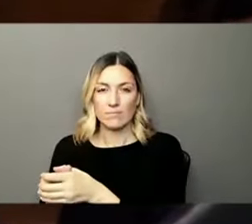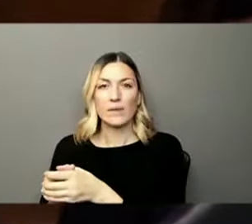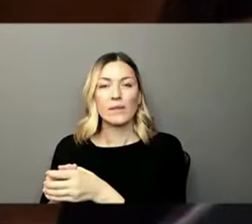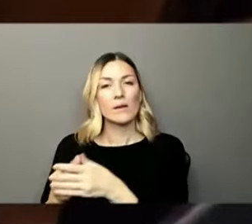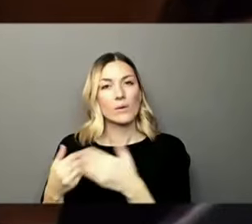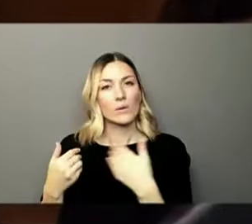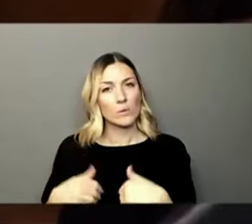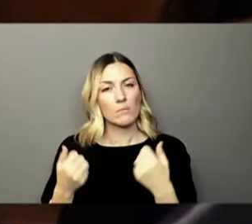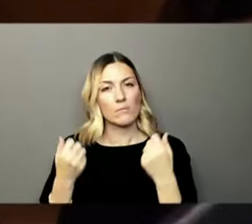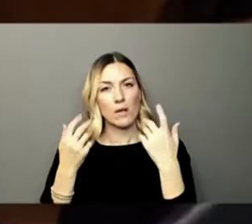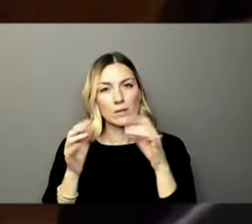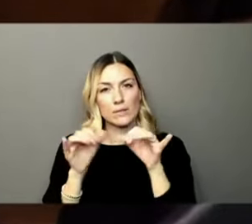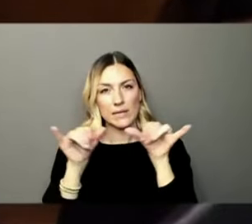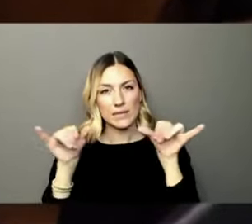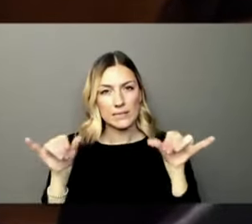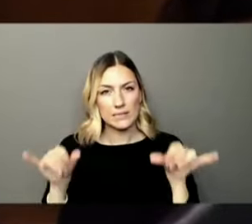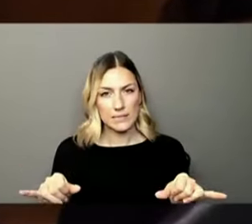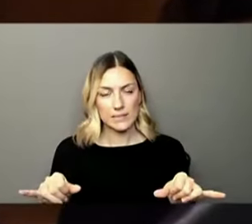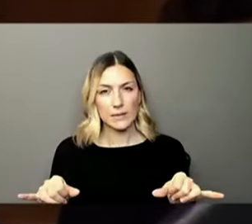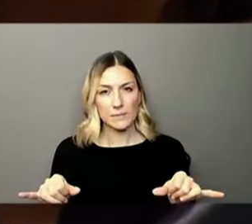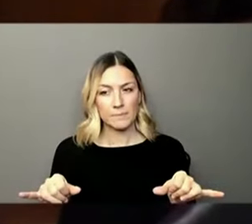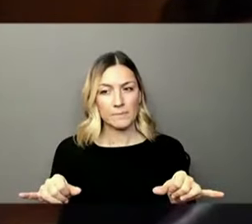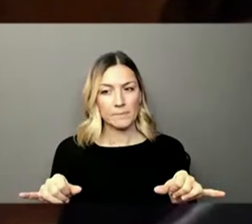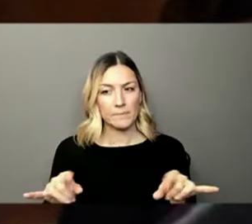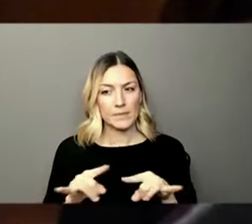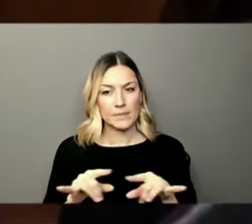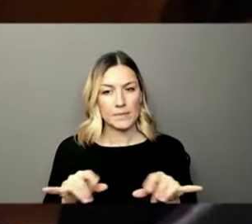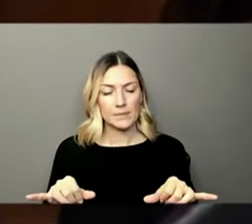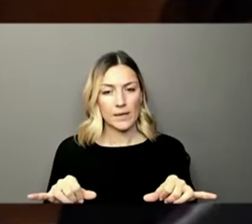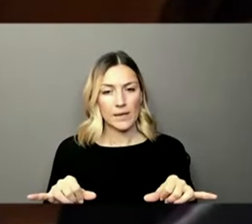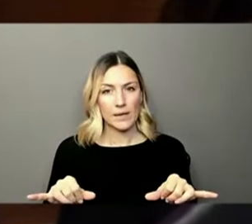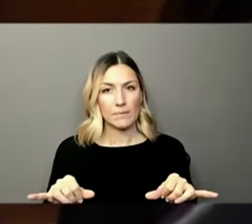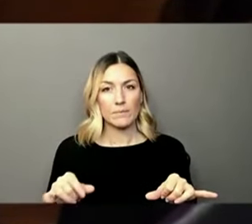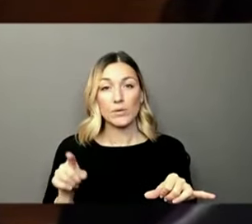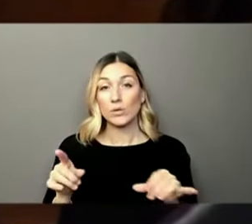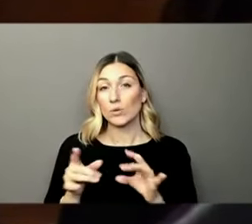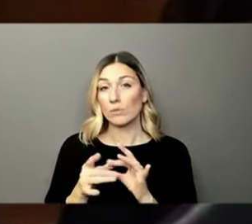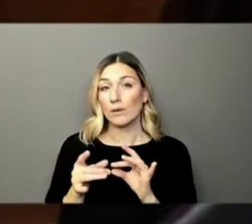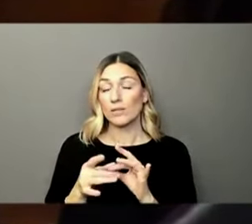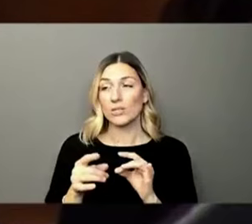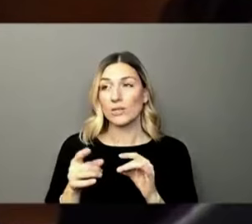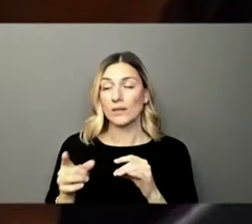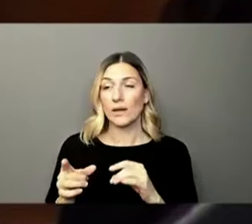multi-system. On the other hand, Dr. Alali, you talked about